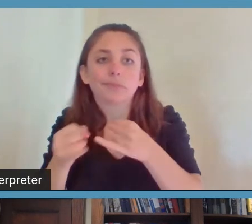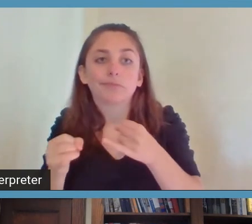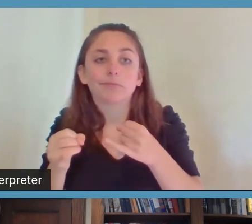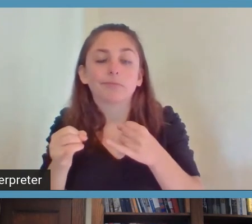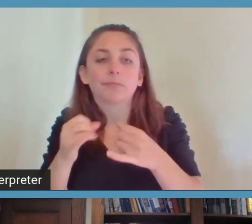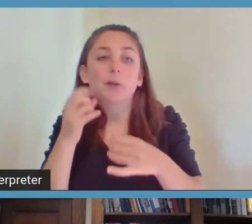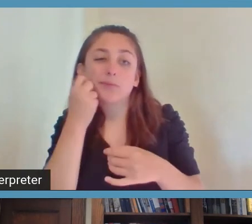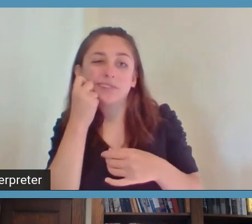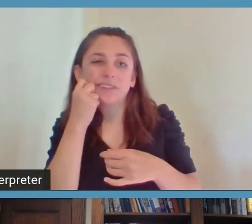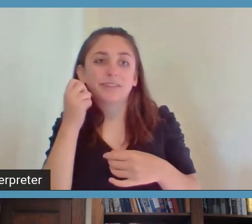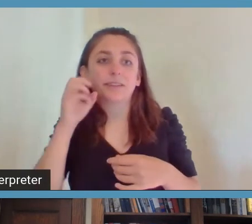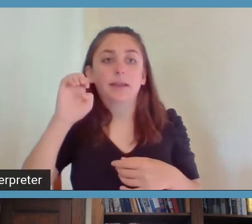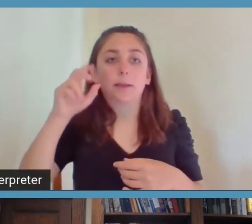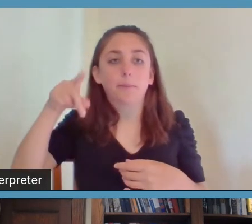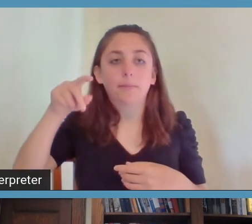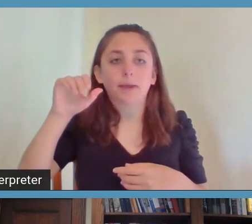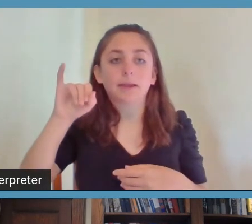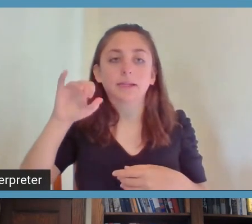things that I say.